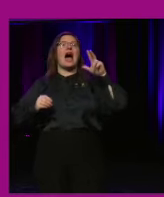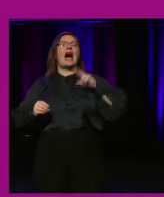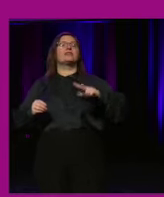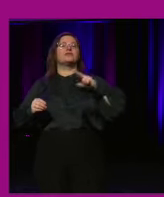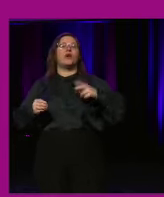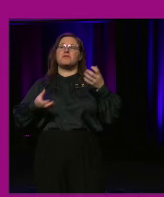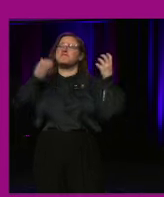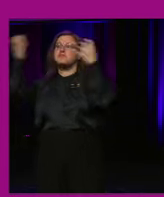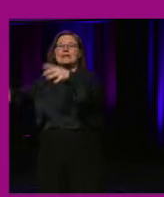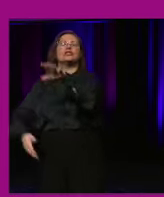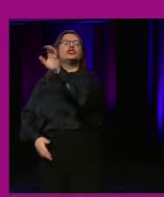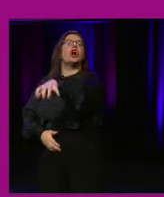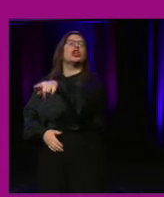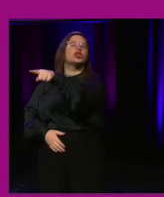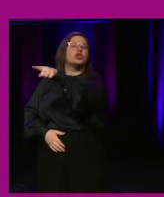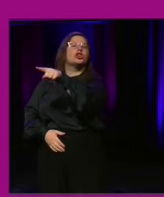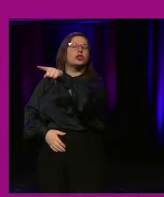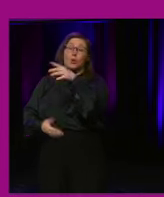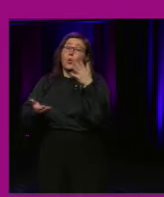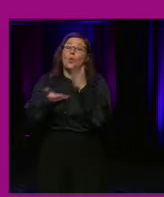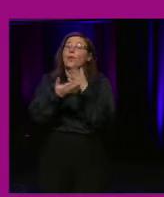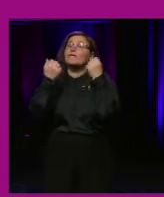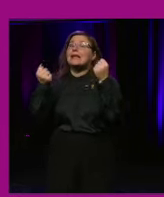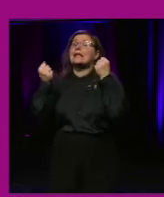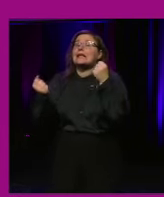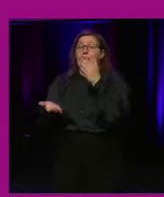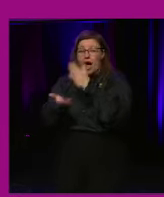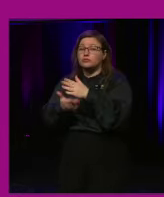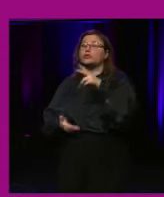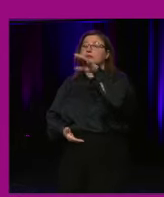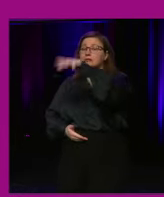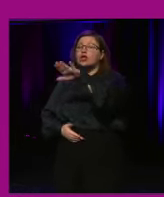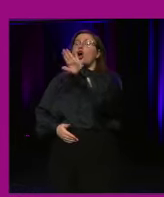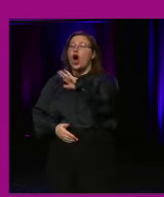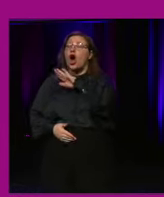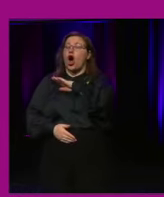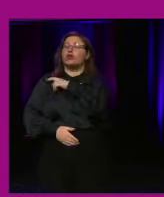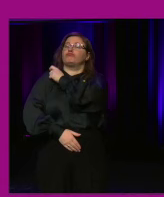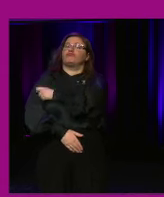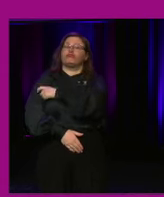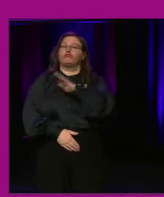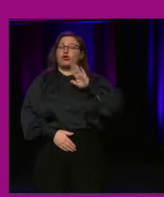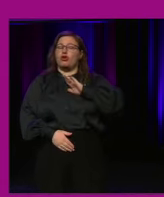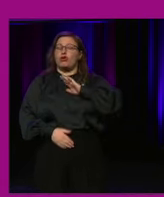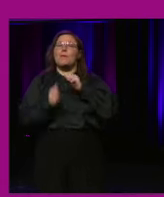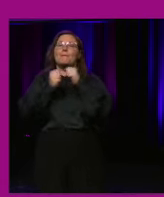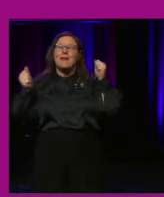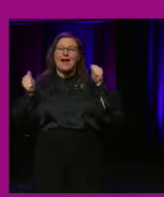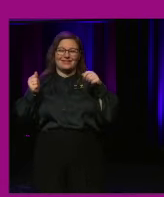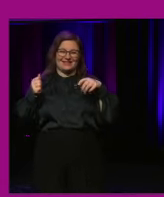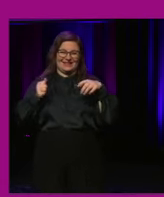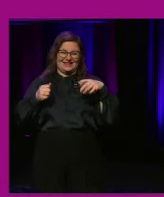the state. And that's very important. The state has human rights responsibilities, but in this conception of human